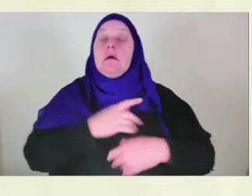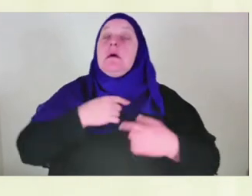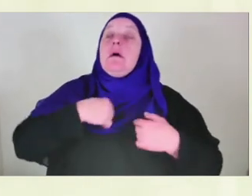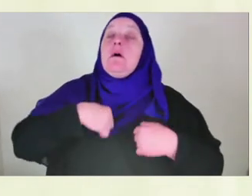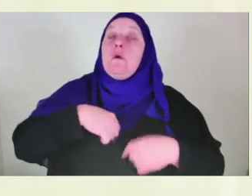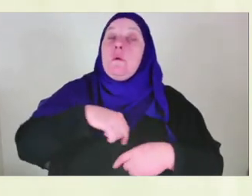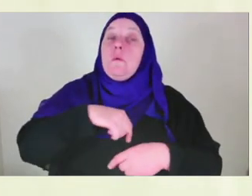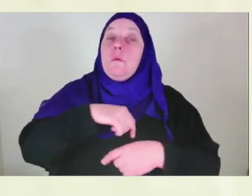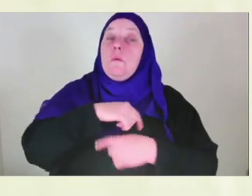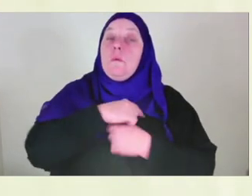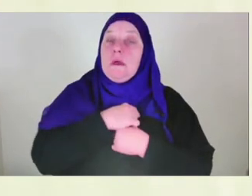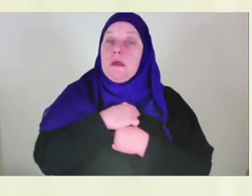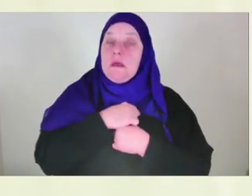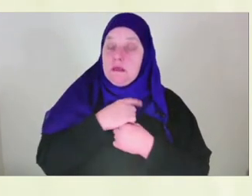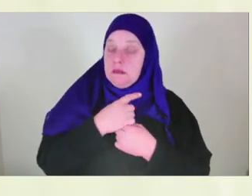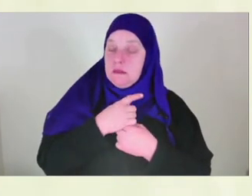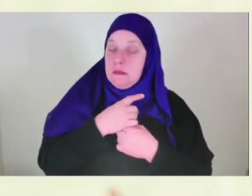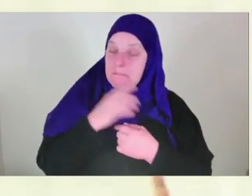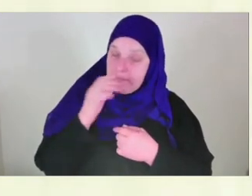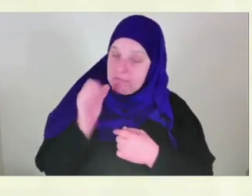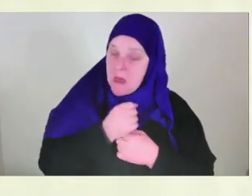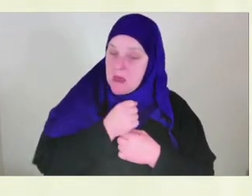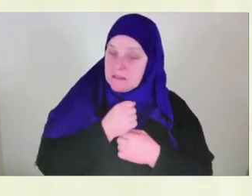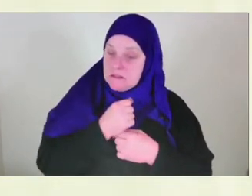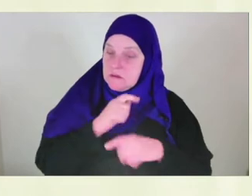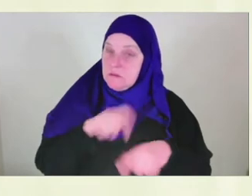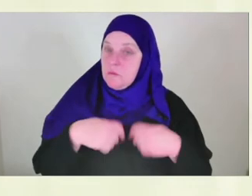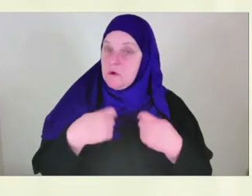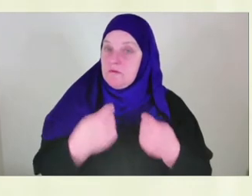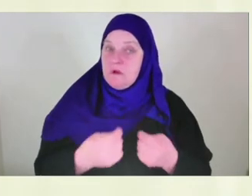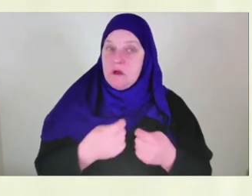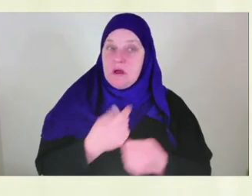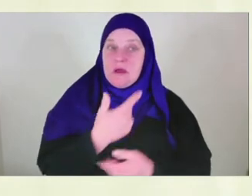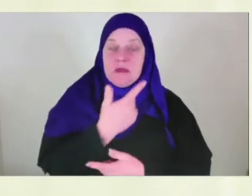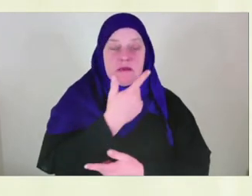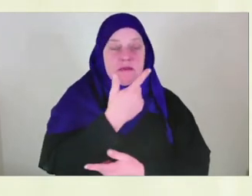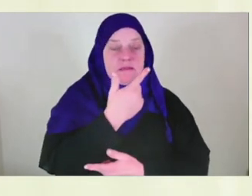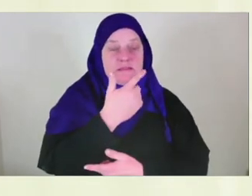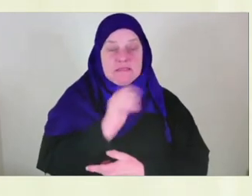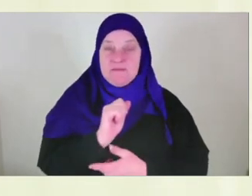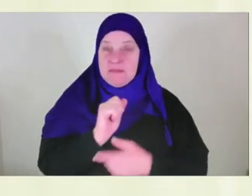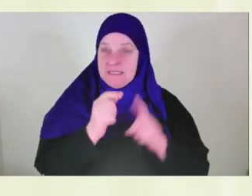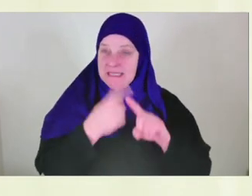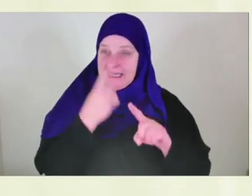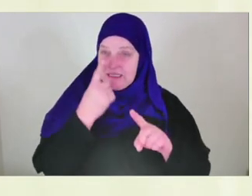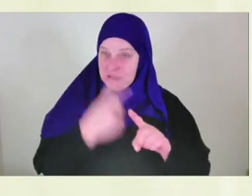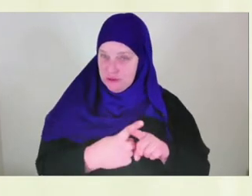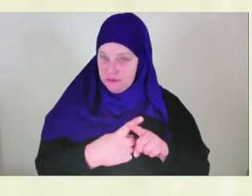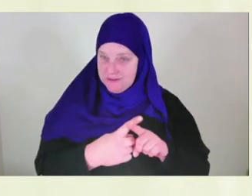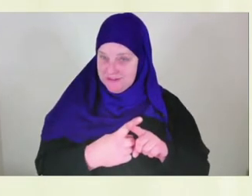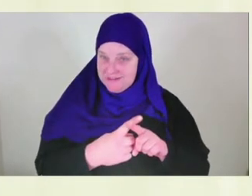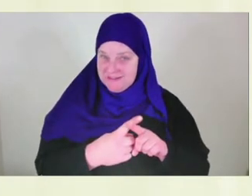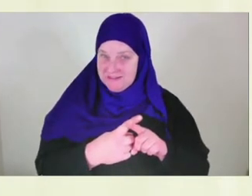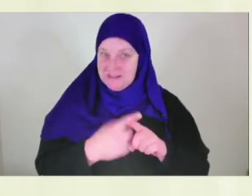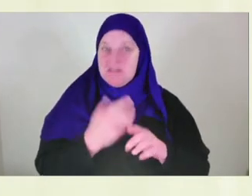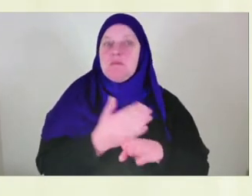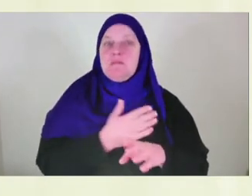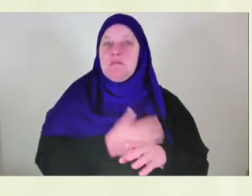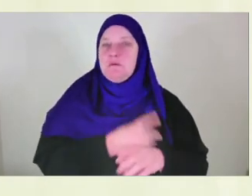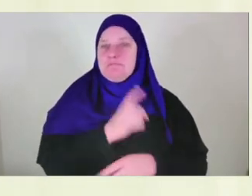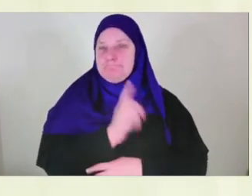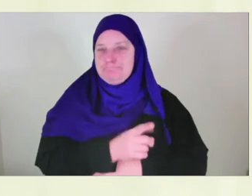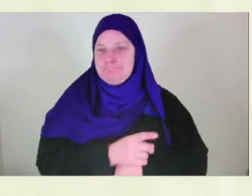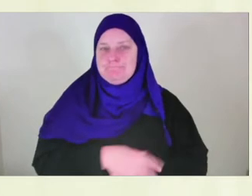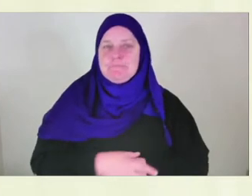if the person is a scholar? You should give him even more than 70 excuses. If a normal believer, you give 70 excuses. The